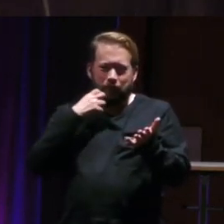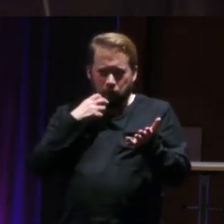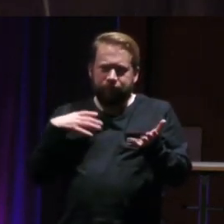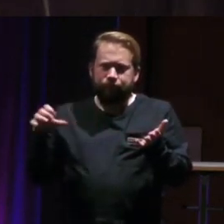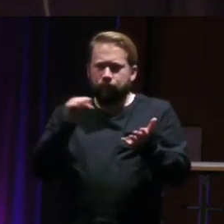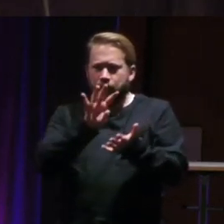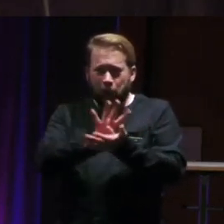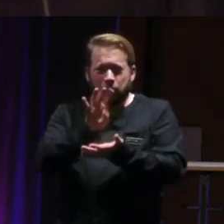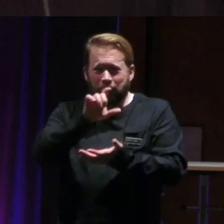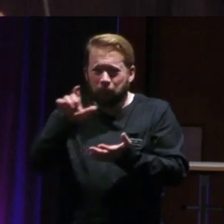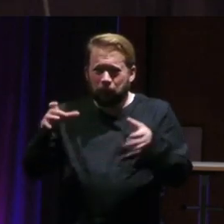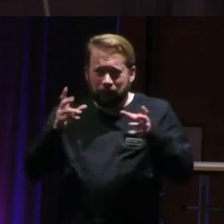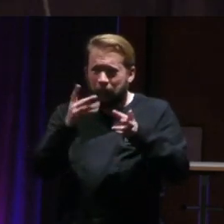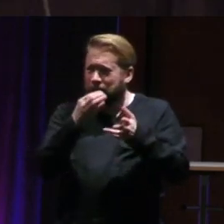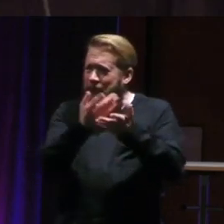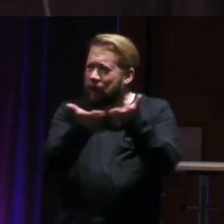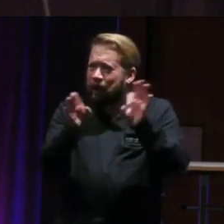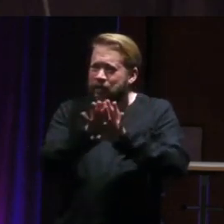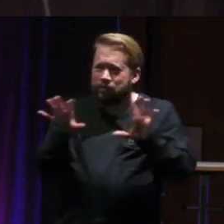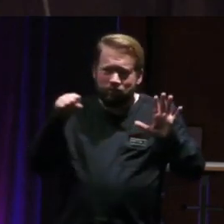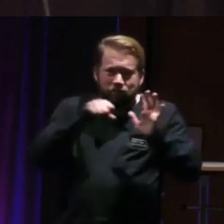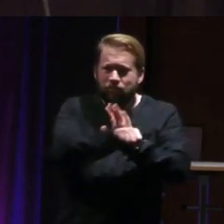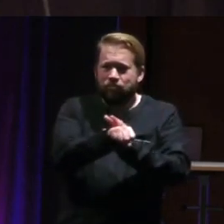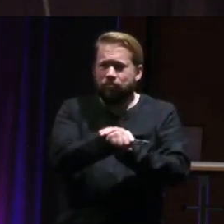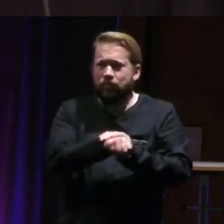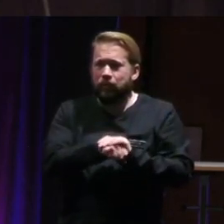everything. So, and